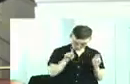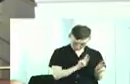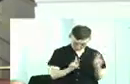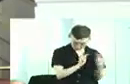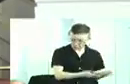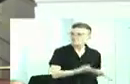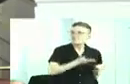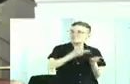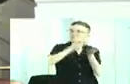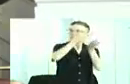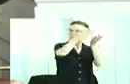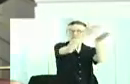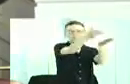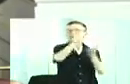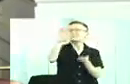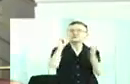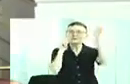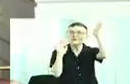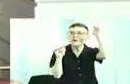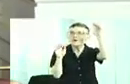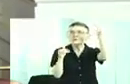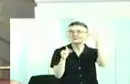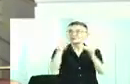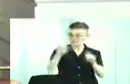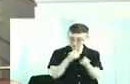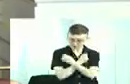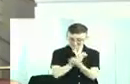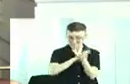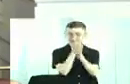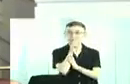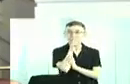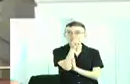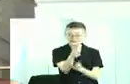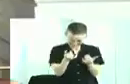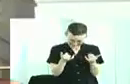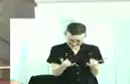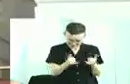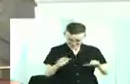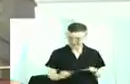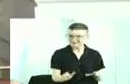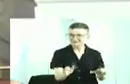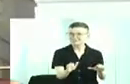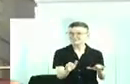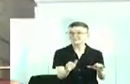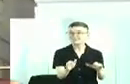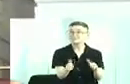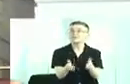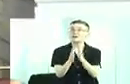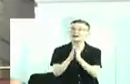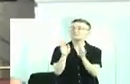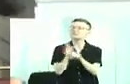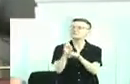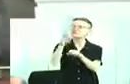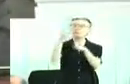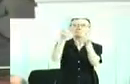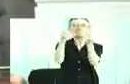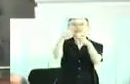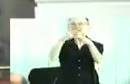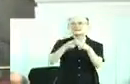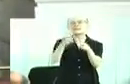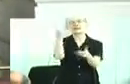your hope to life and make your love real in the now of our action. We ask all these things in your many names. Amen.